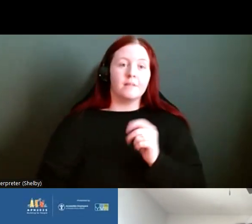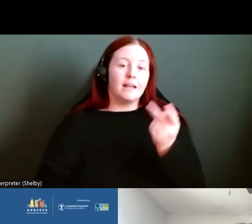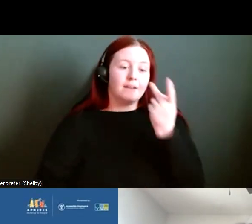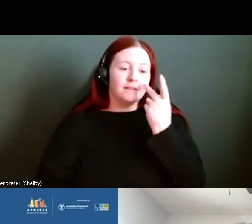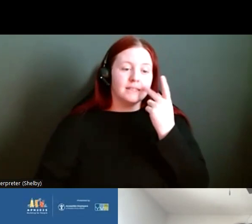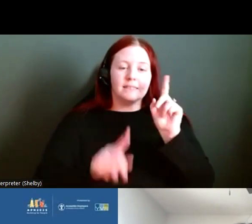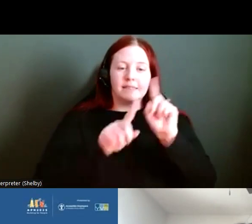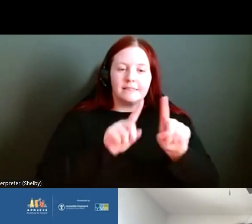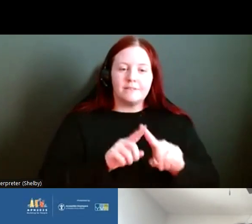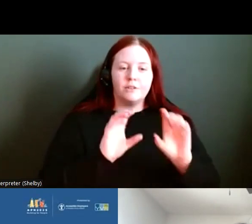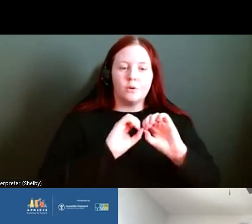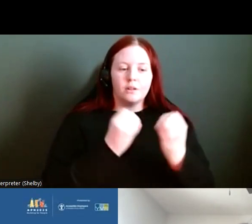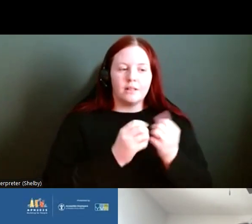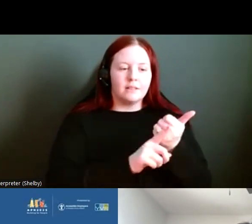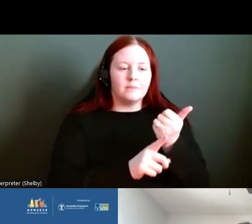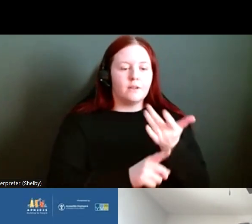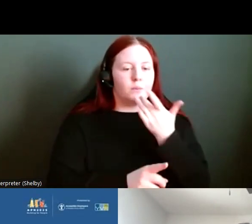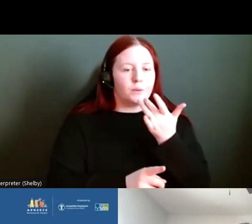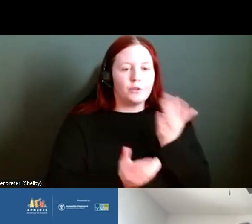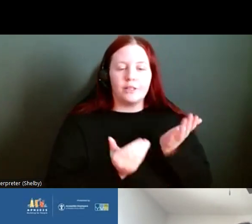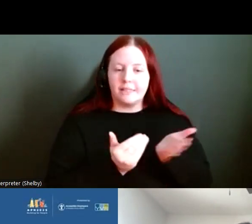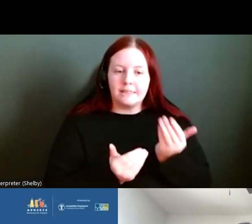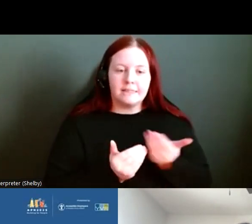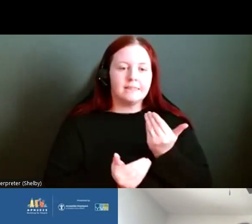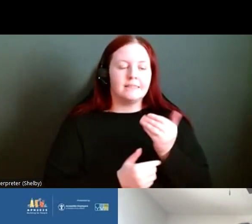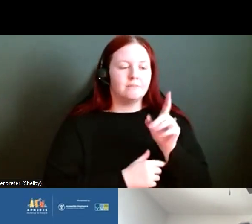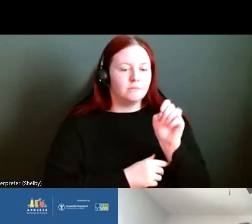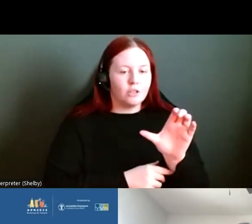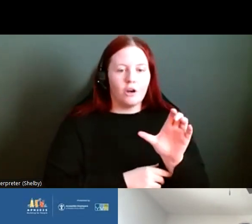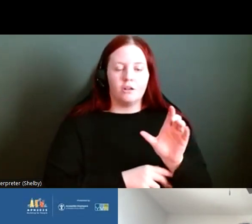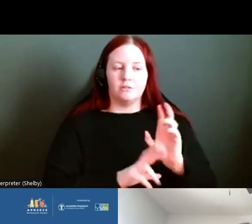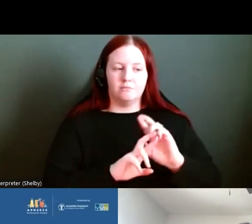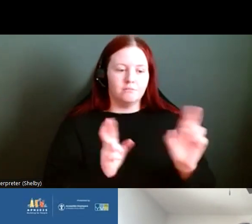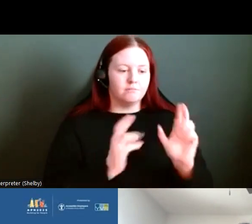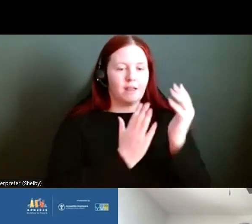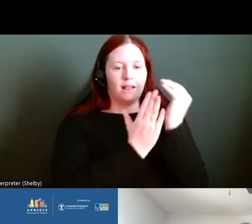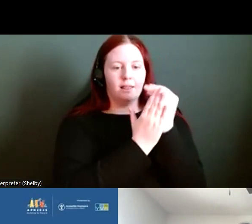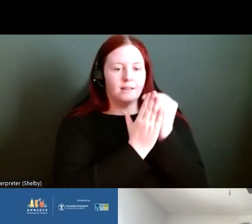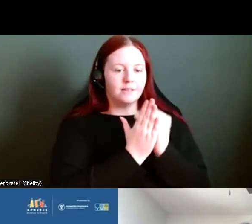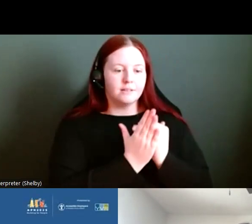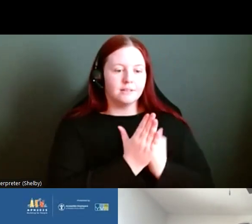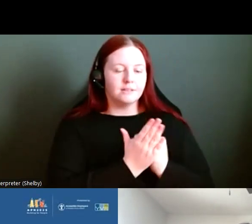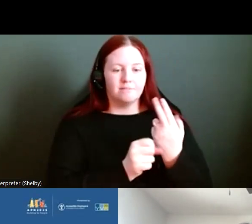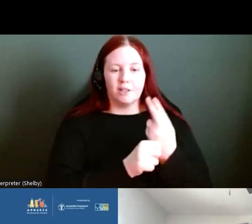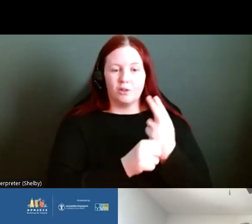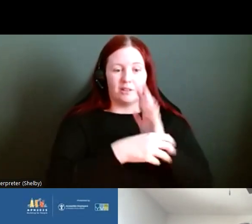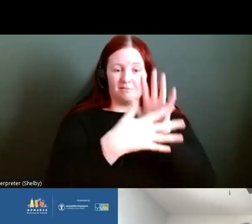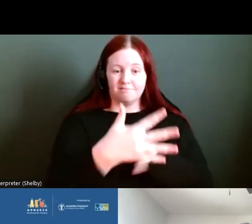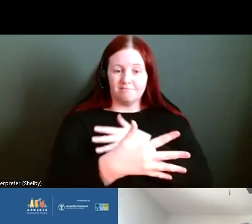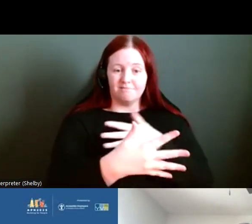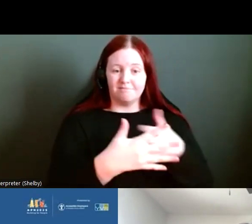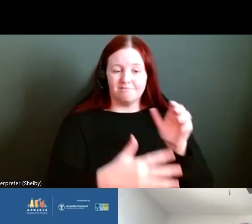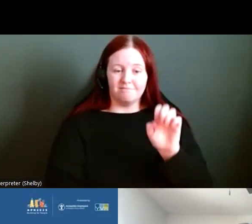really simple. They want to use a document and just make a list. They use Excel spreadsheets, and